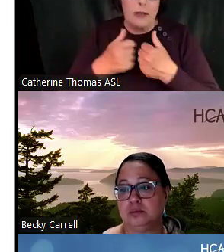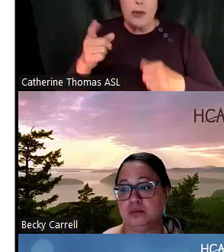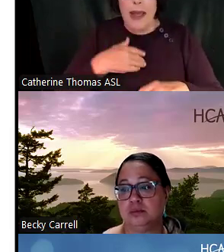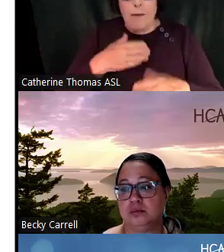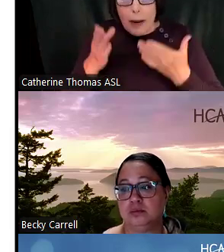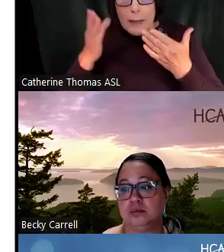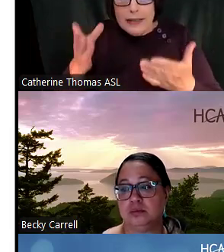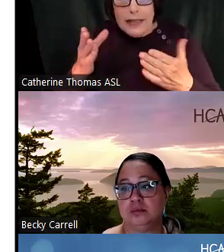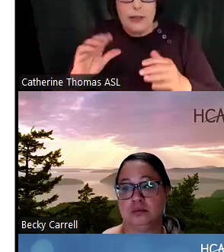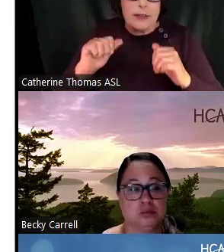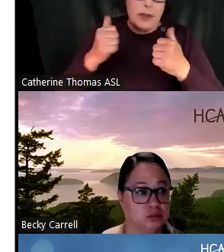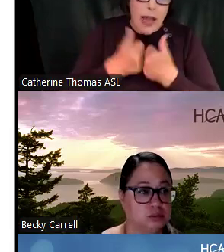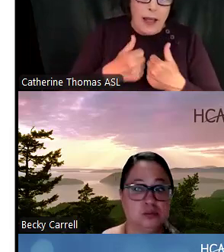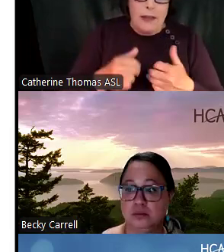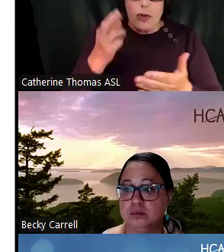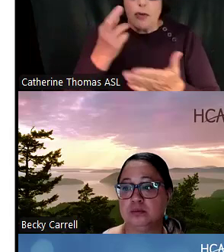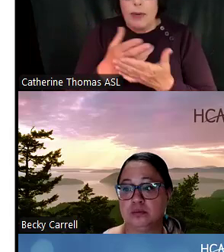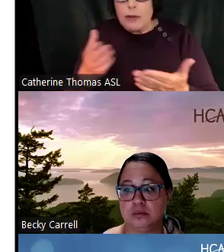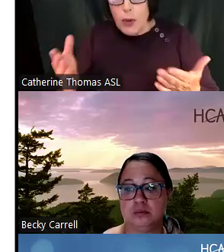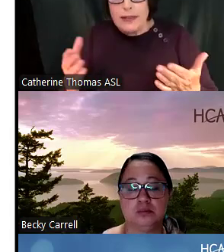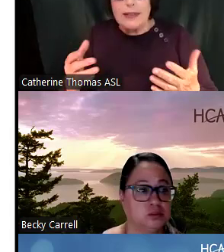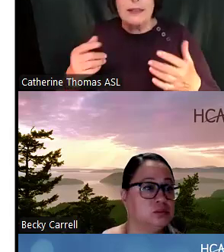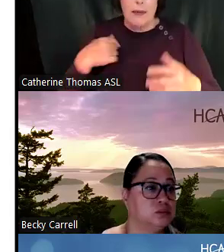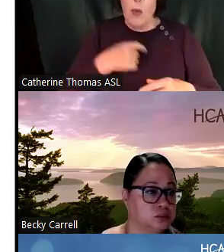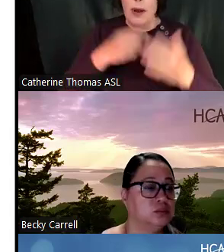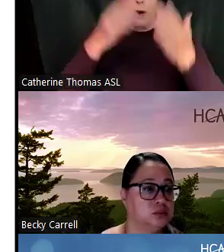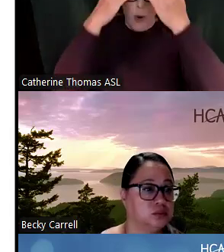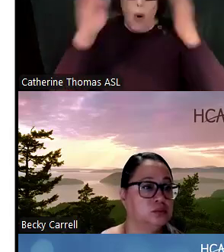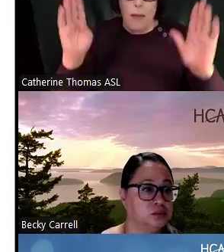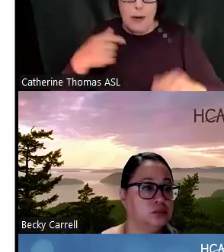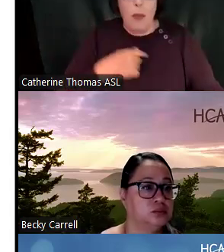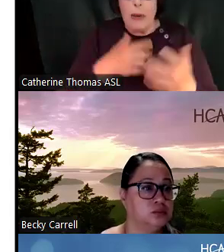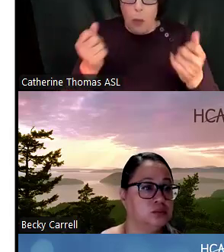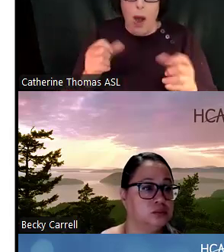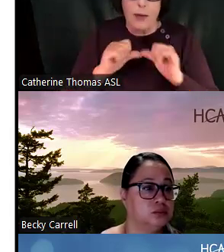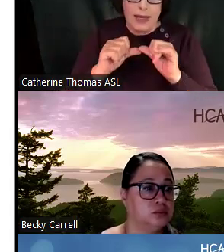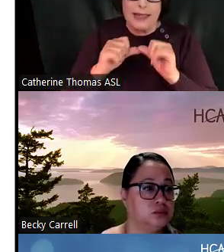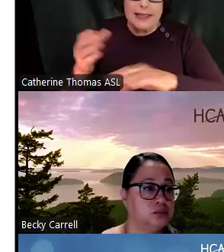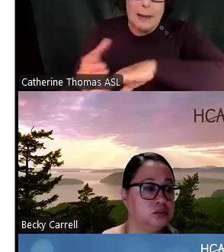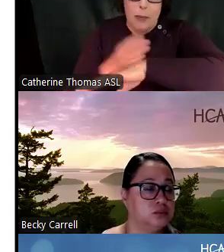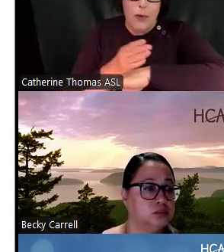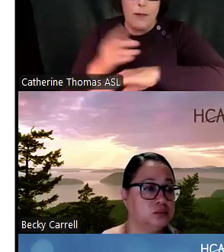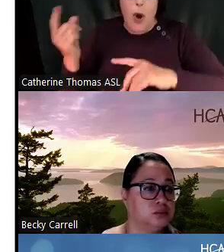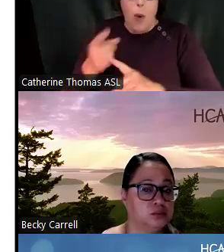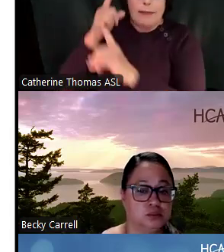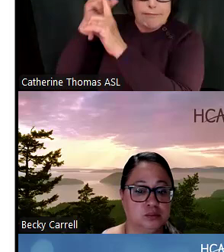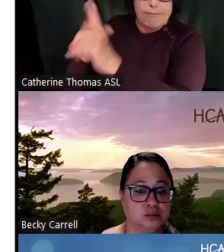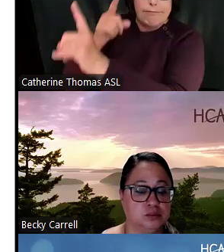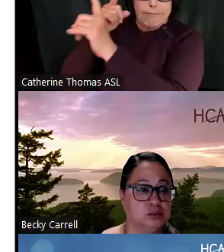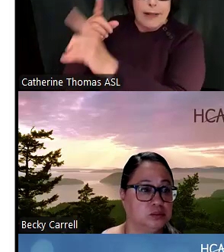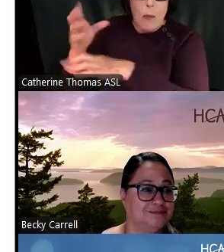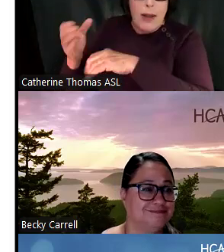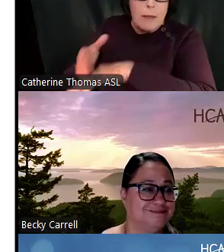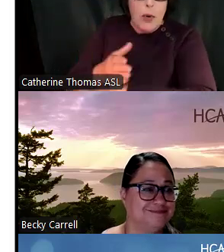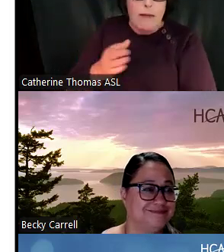suggestions, any resources, we're open here. We want to always improve, continuously strive to do so. So please reach out.